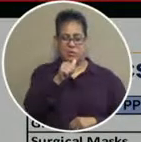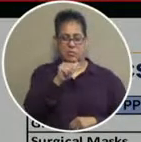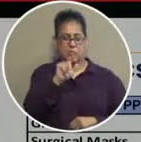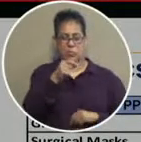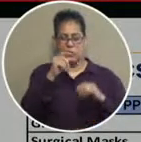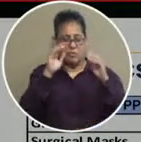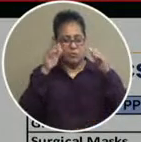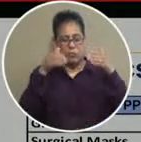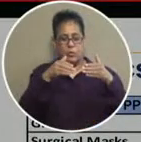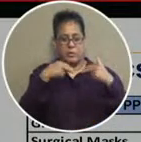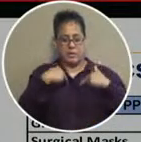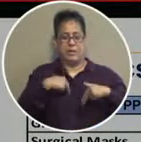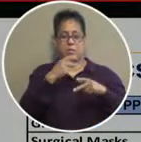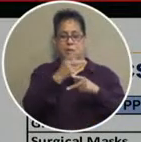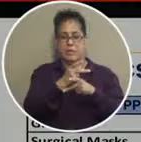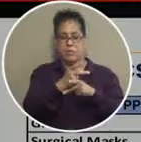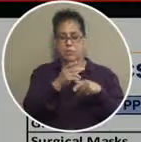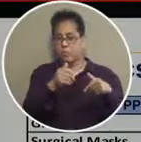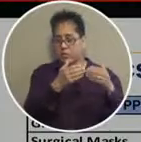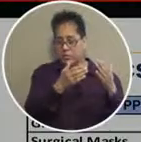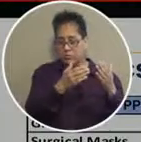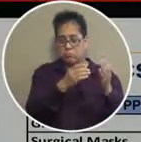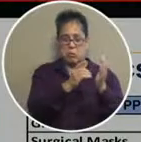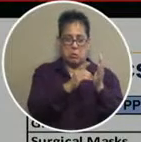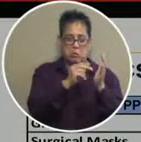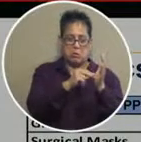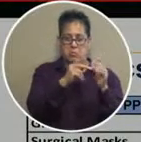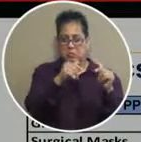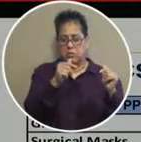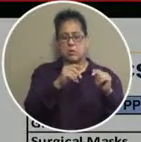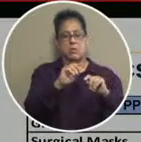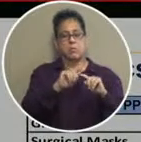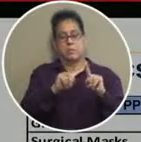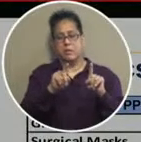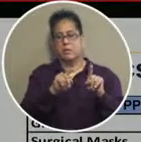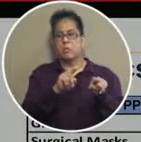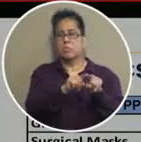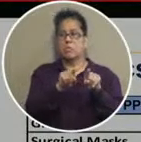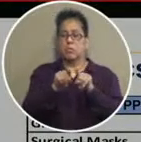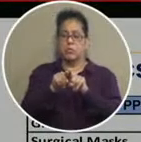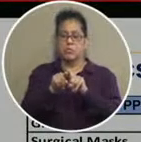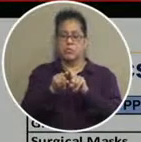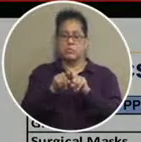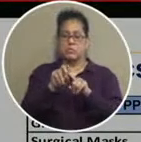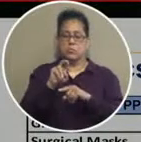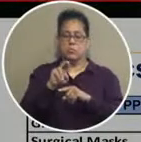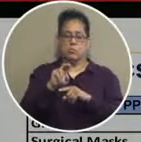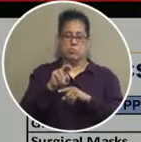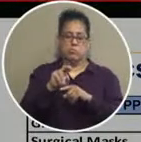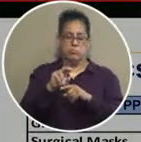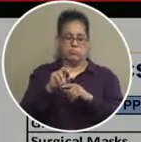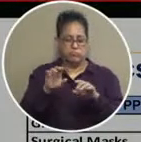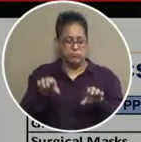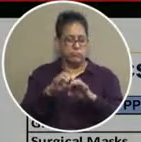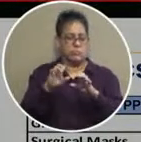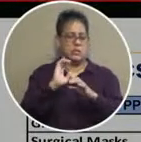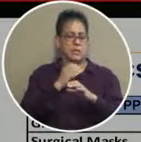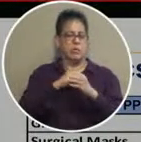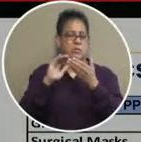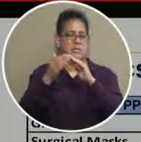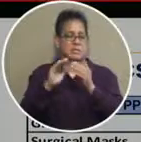focused on healthcare providers. And so making sure as we're beginning to reactivate our city and our